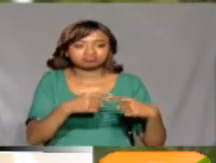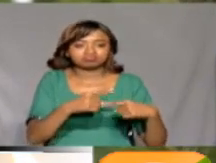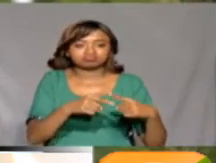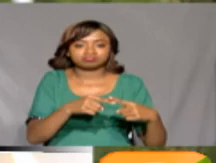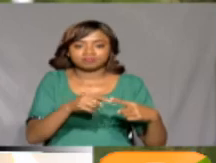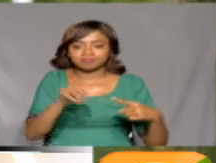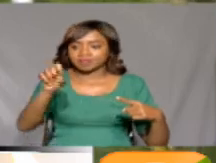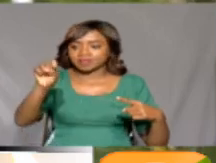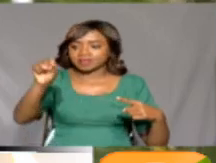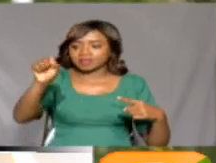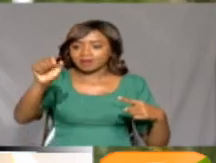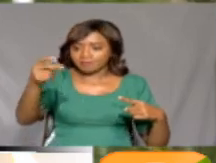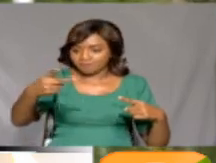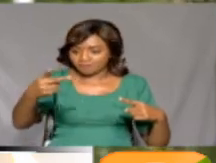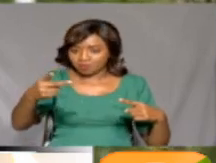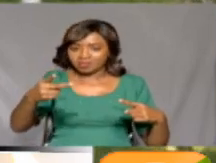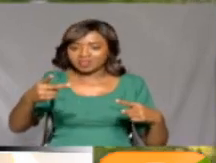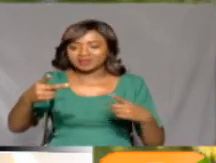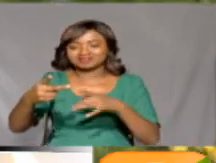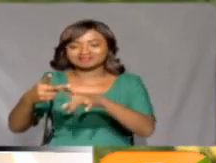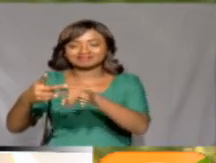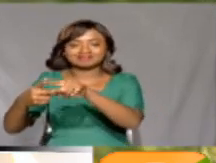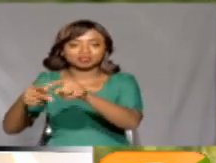Saitoti and Kamotho lost their positions.